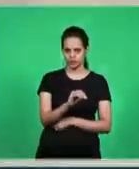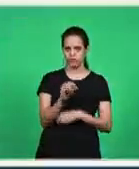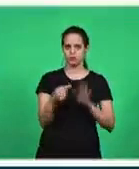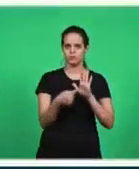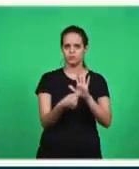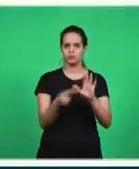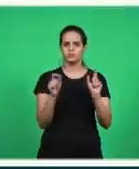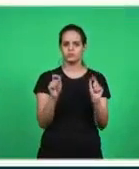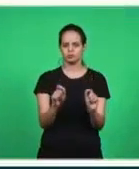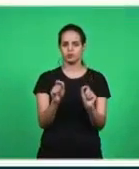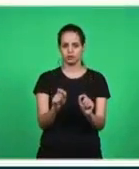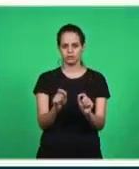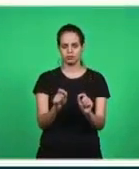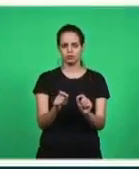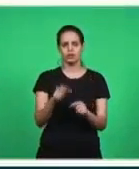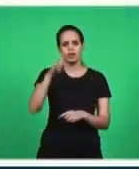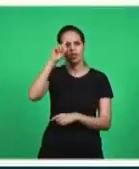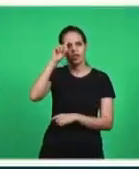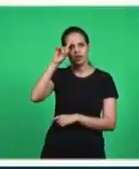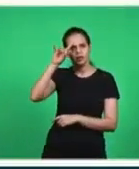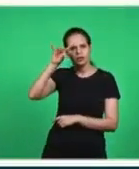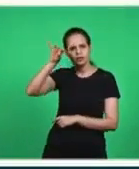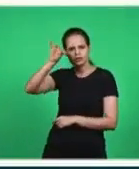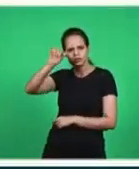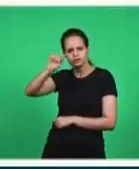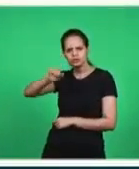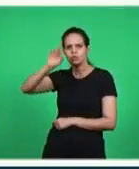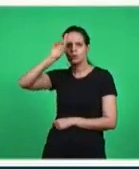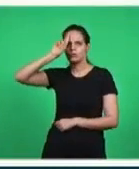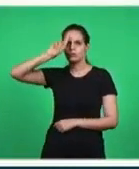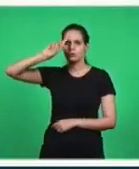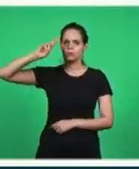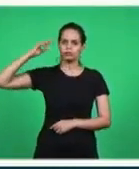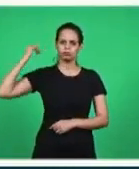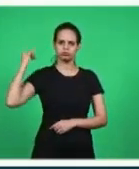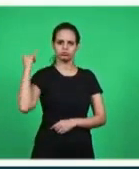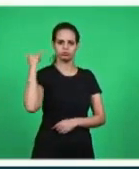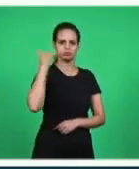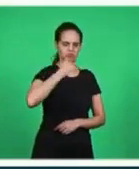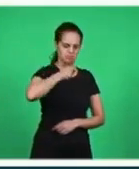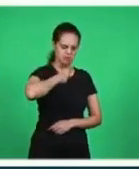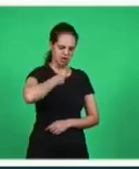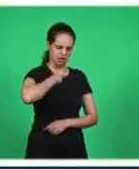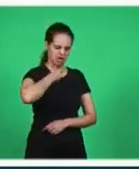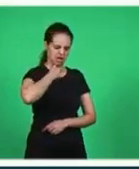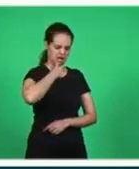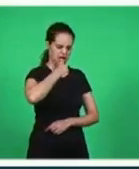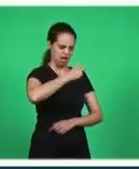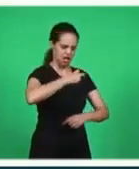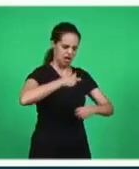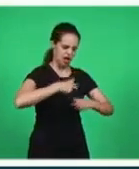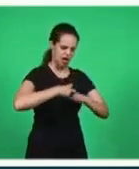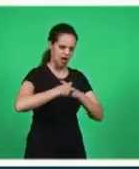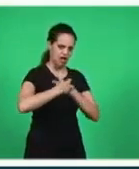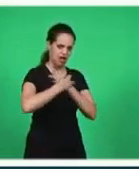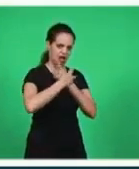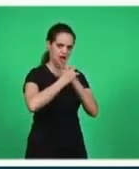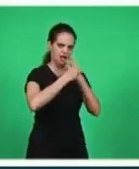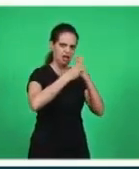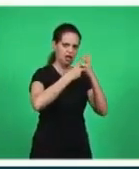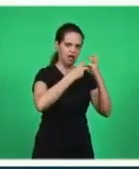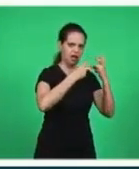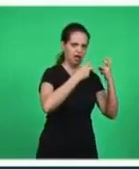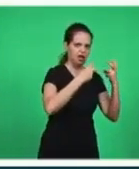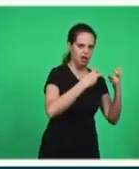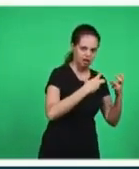verse 10 says the following. And there shall be on that day, said the Lord, the sound of the mournful cry from